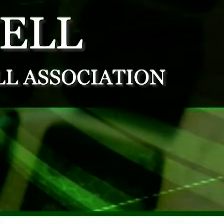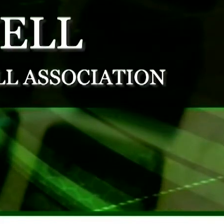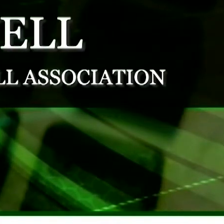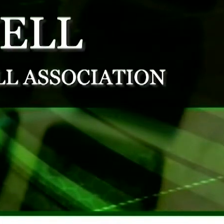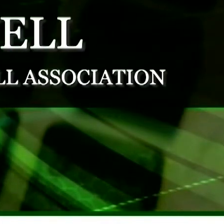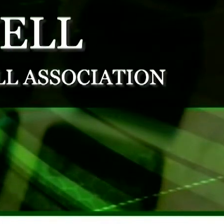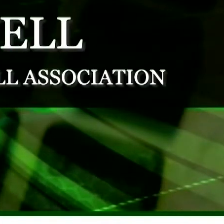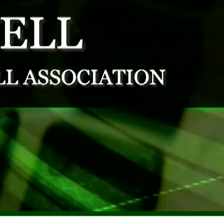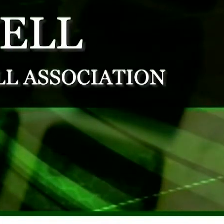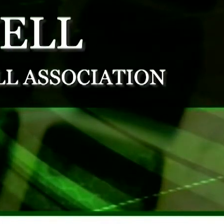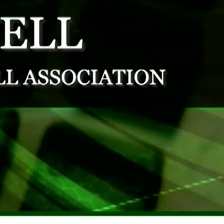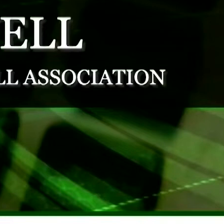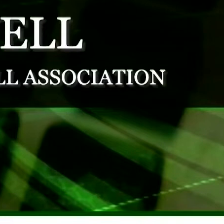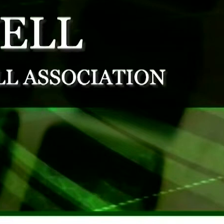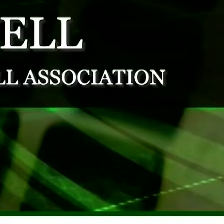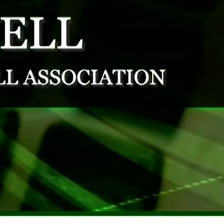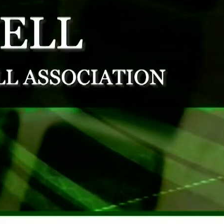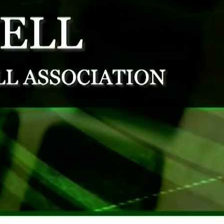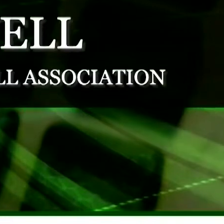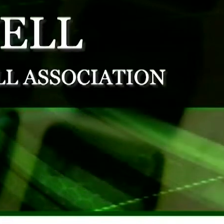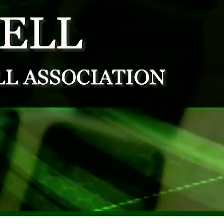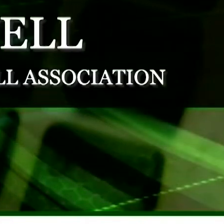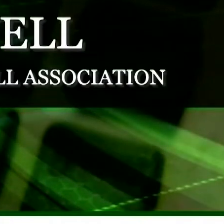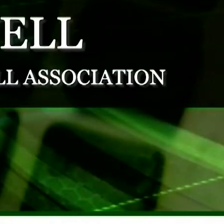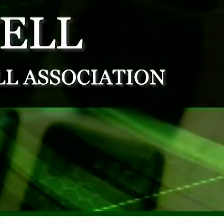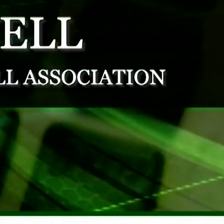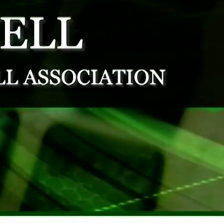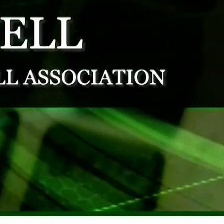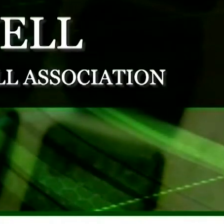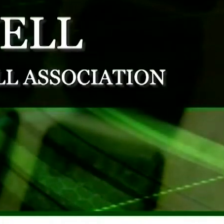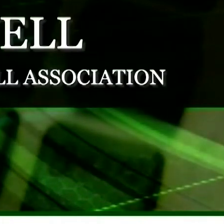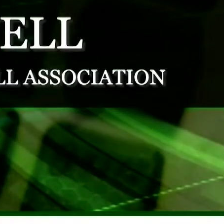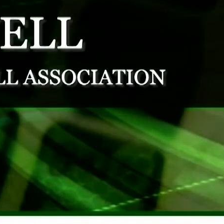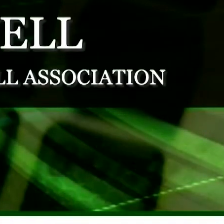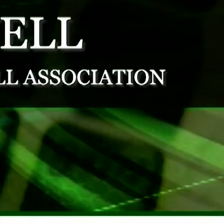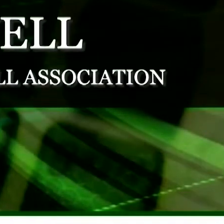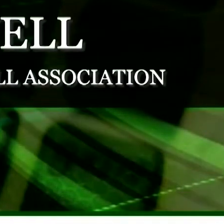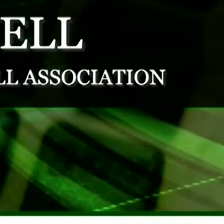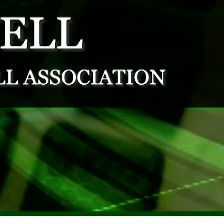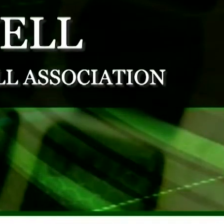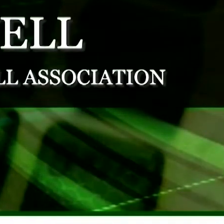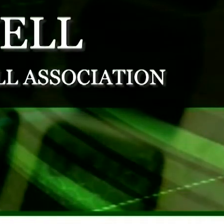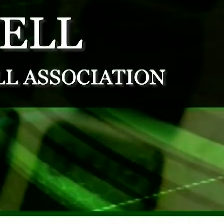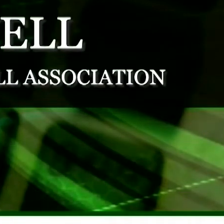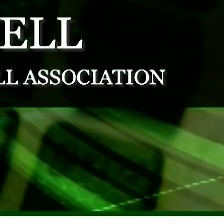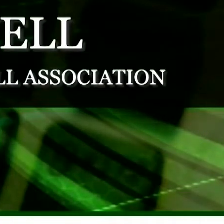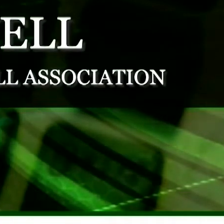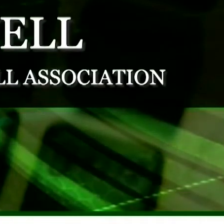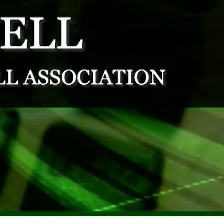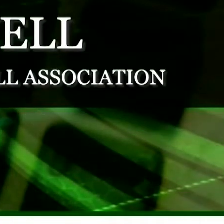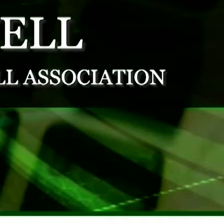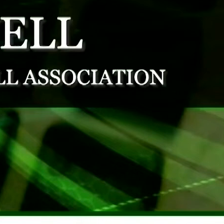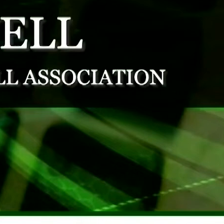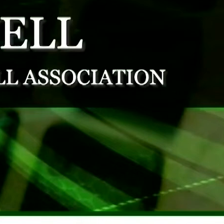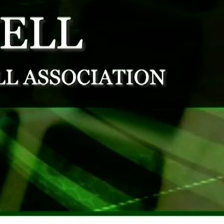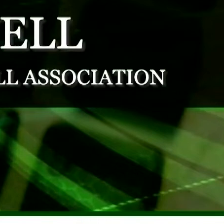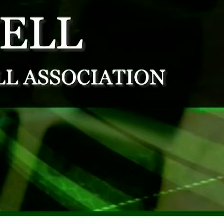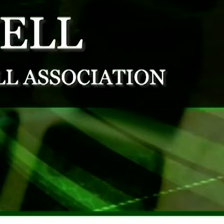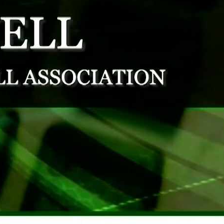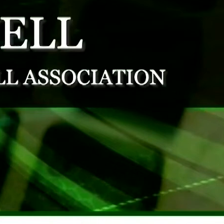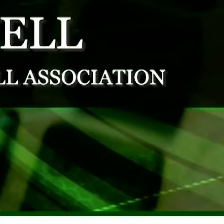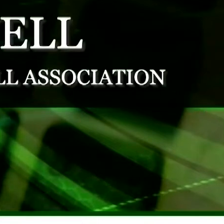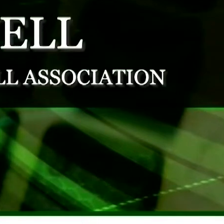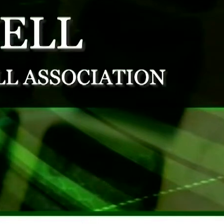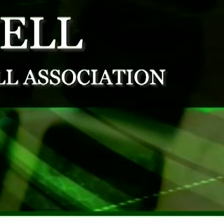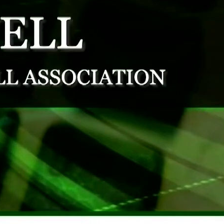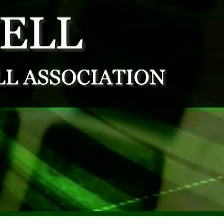just to really get our players back out there on court, and from next year, you will see the return of the opening ceremony, the award ceremony,